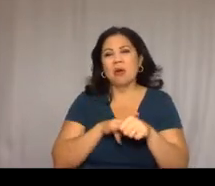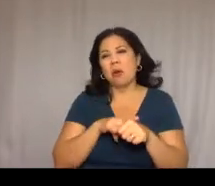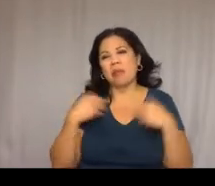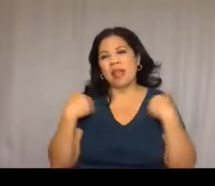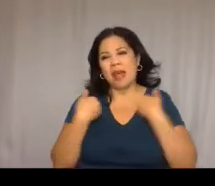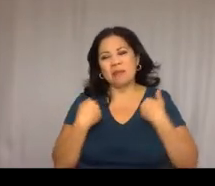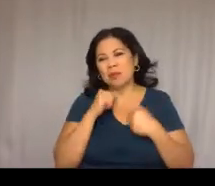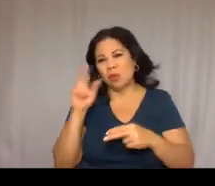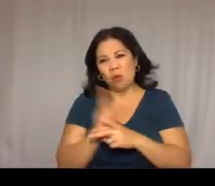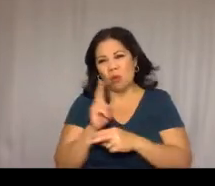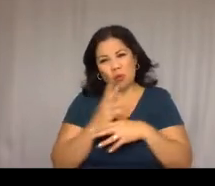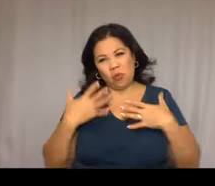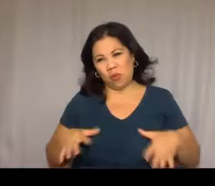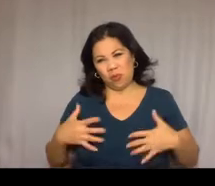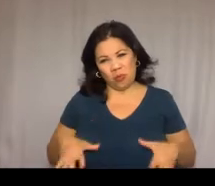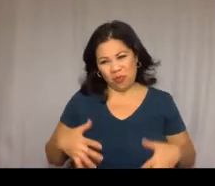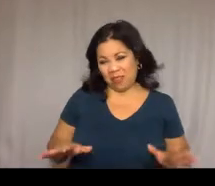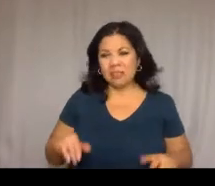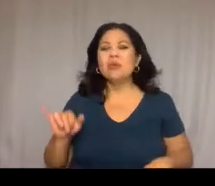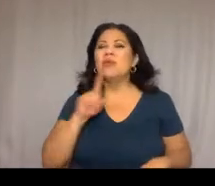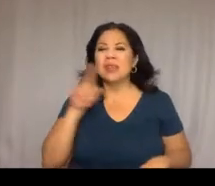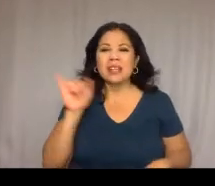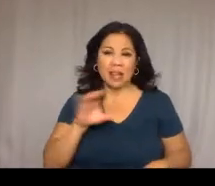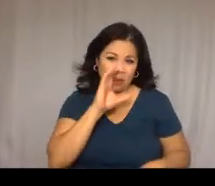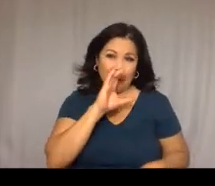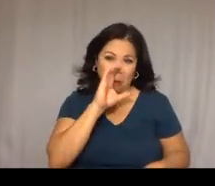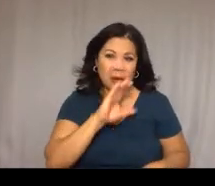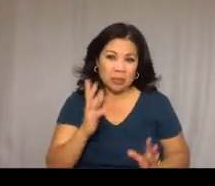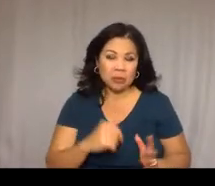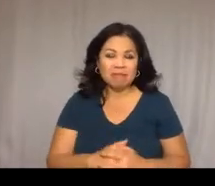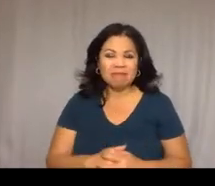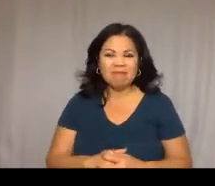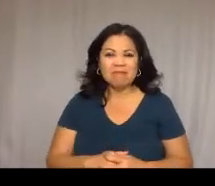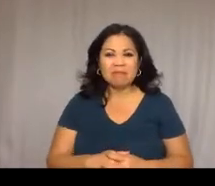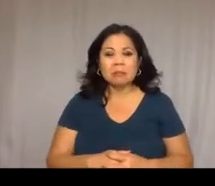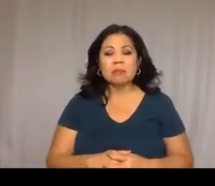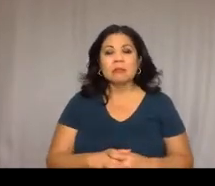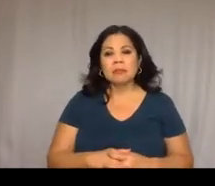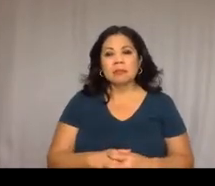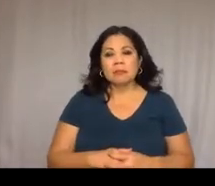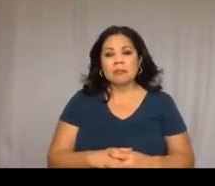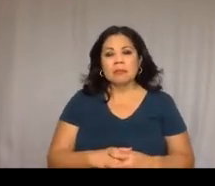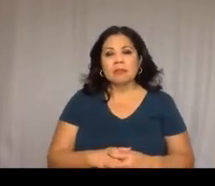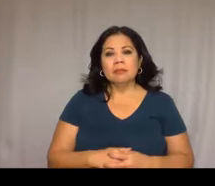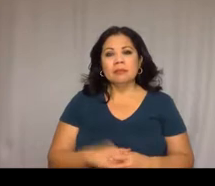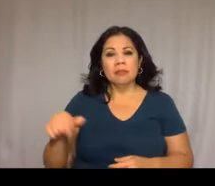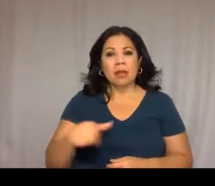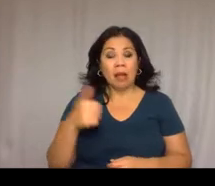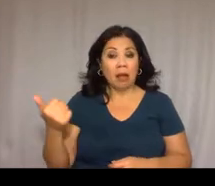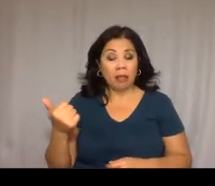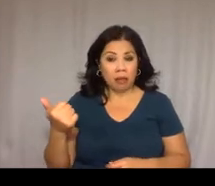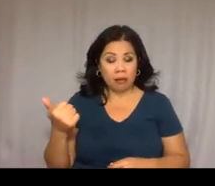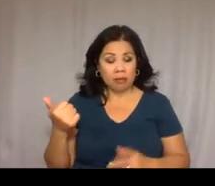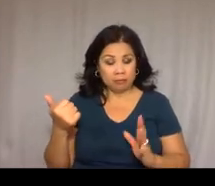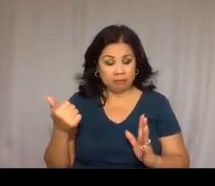so that's why we're kind of making more like a little cartoon person, right? All right. Now, the other thing, of course, that I forgot to mention